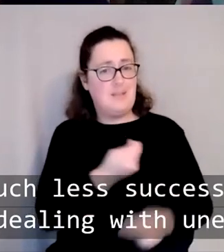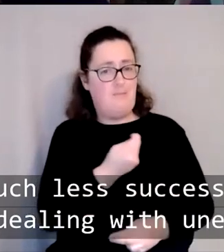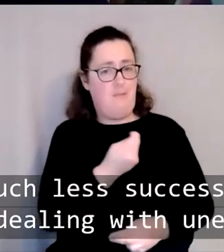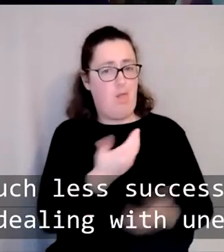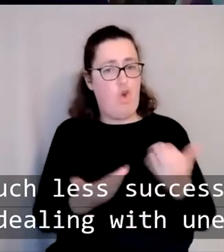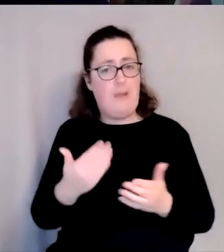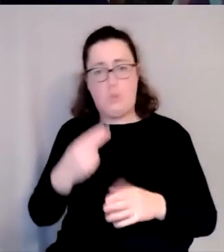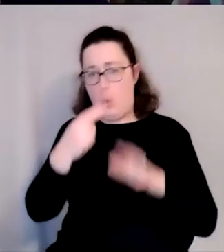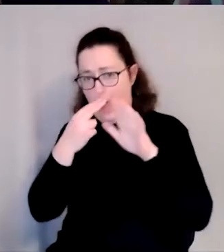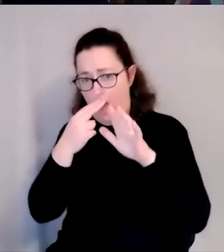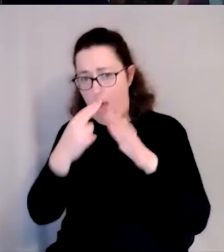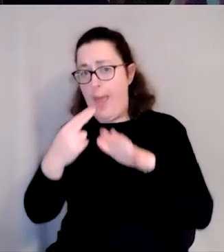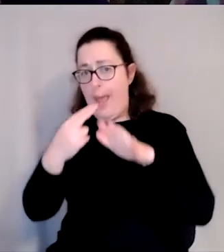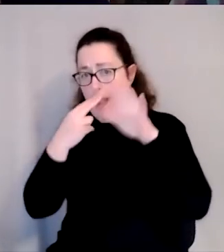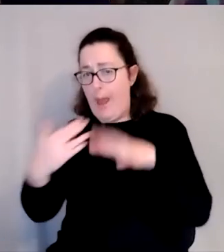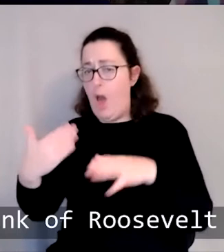dealing with unemployment.